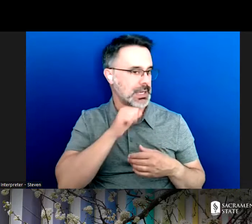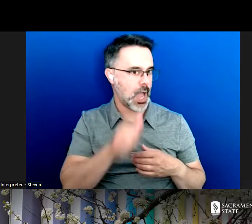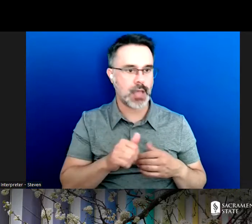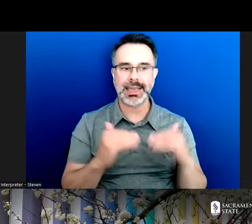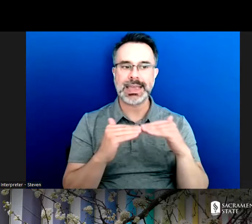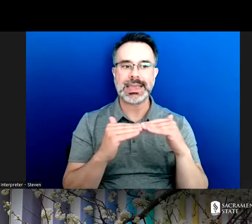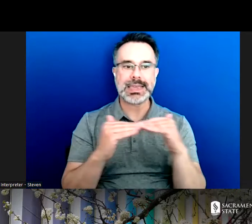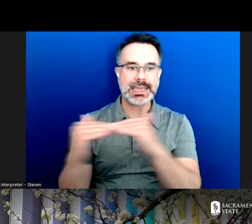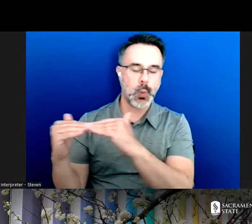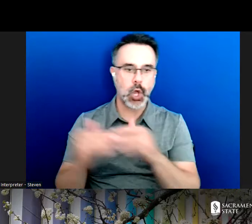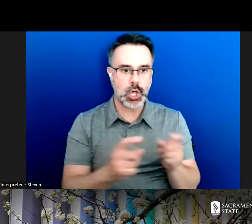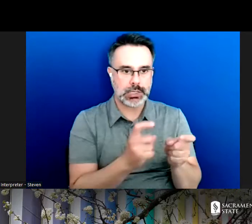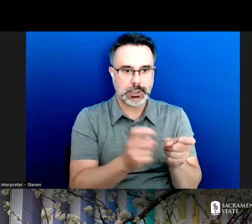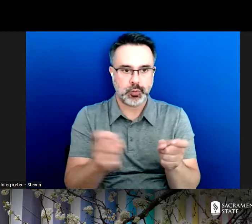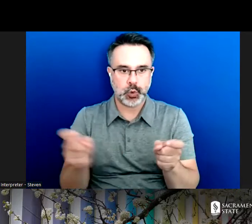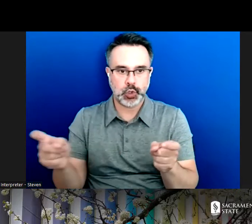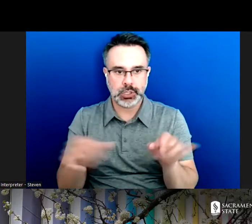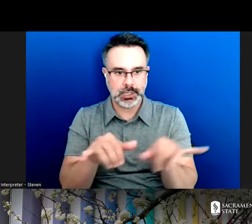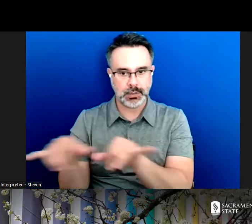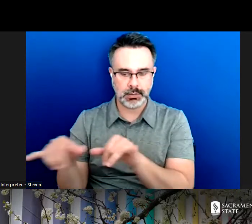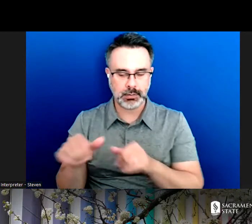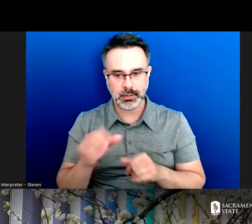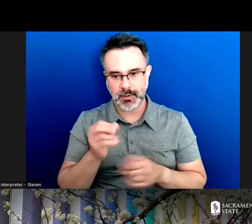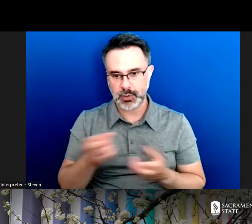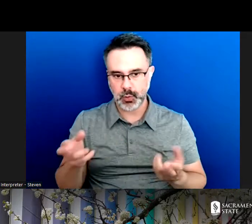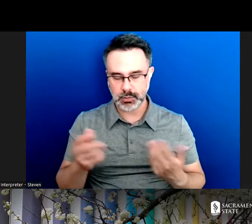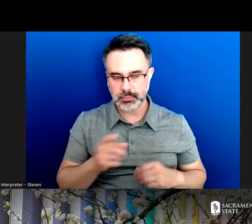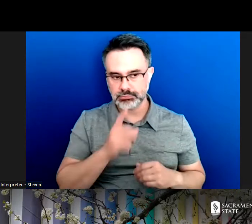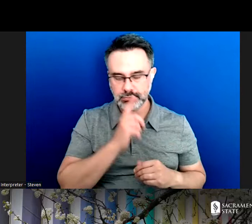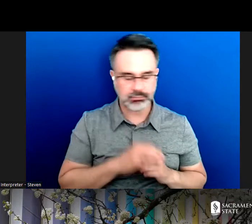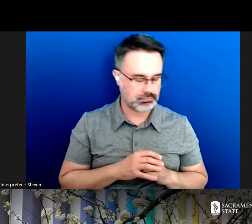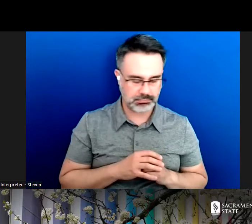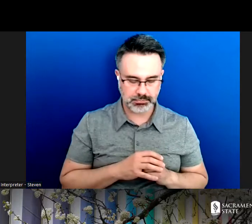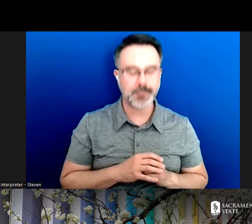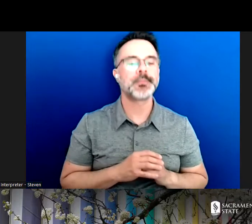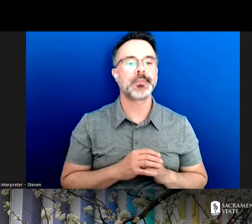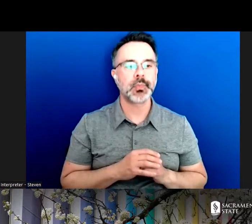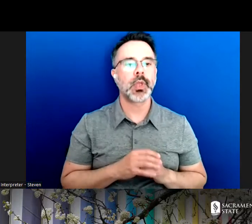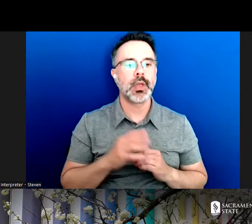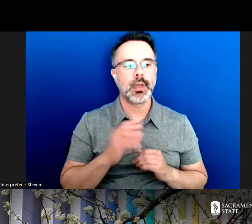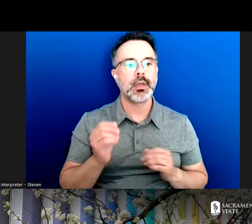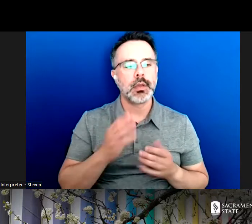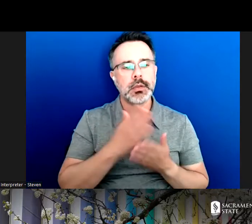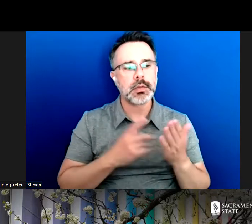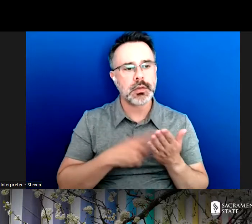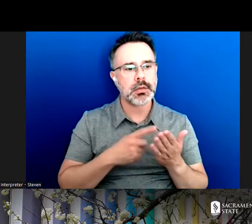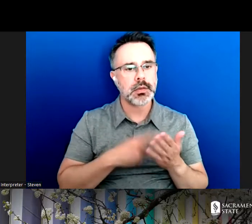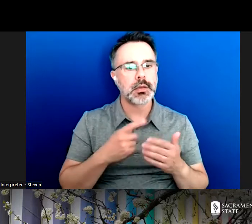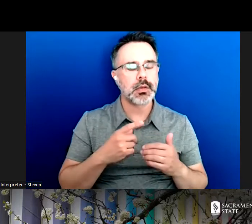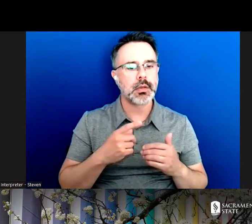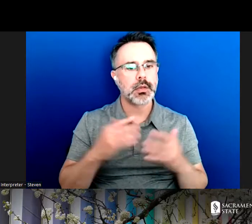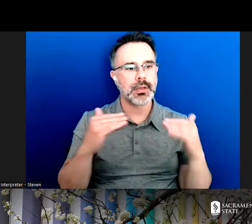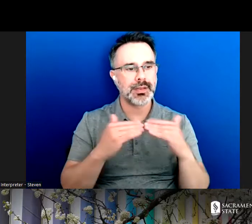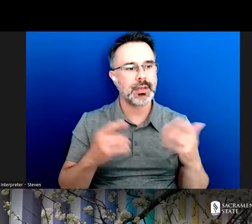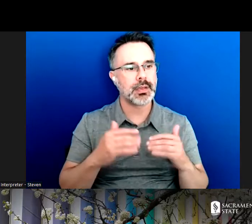The data overwhelmingly focused on equitable outcomes, and at times, stakeholders pointed to equal